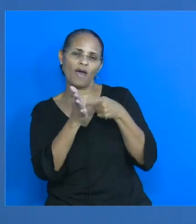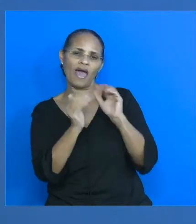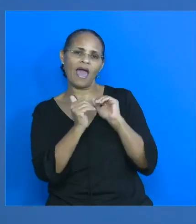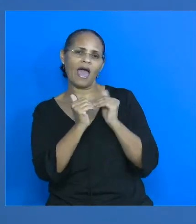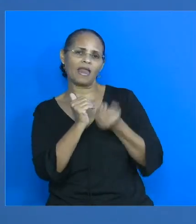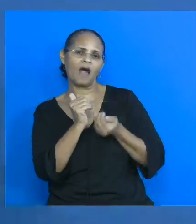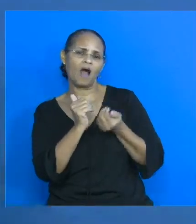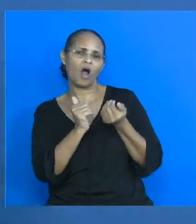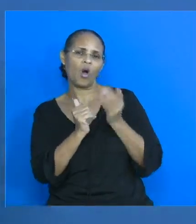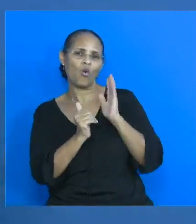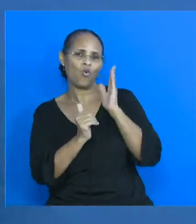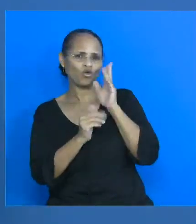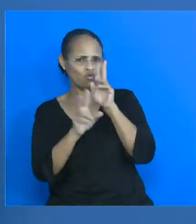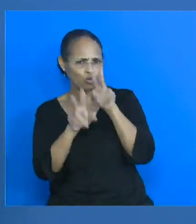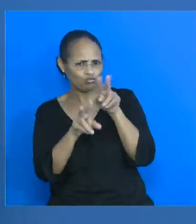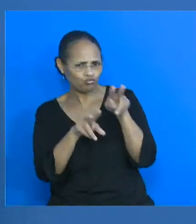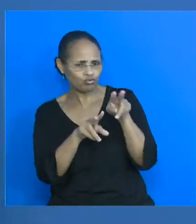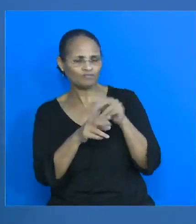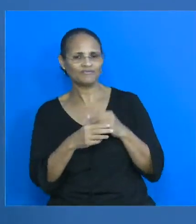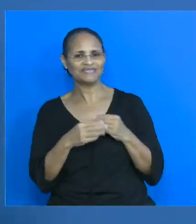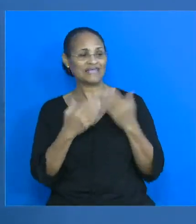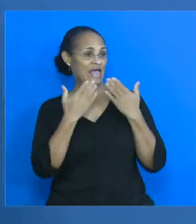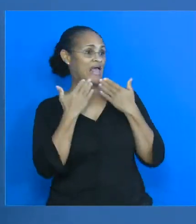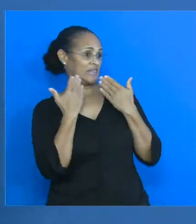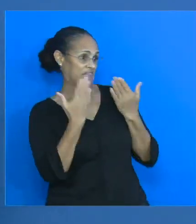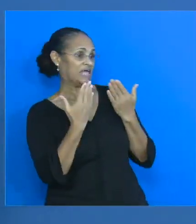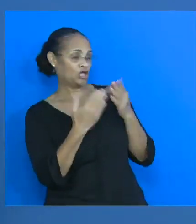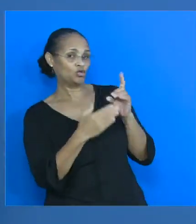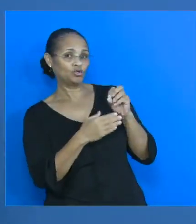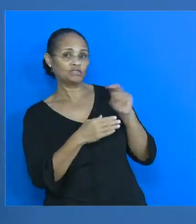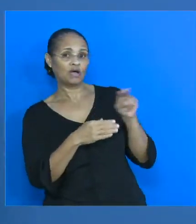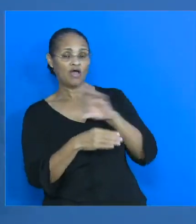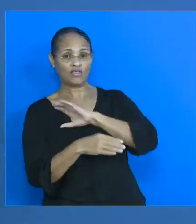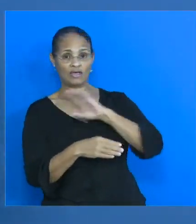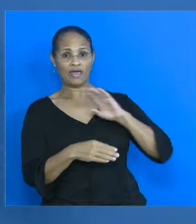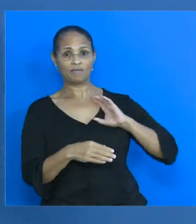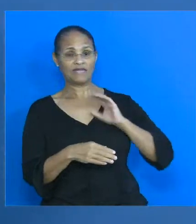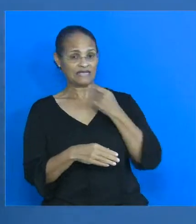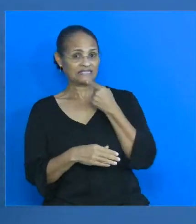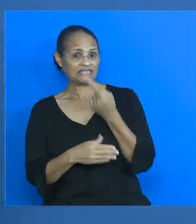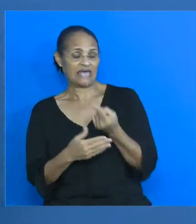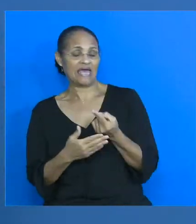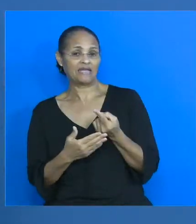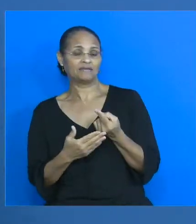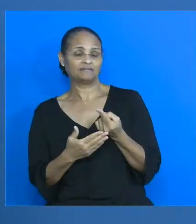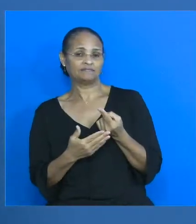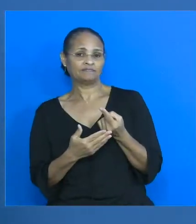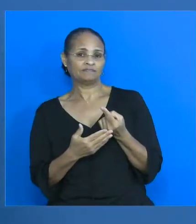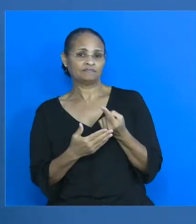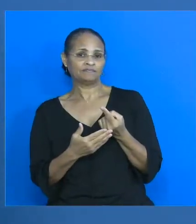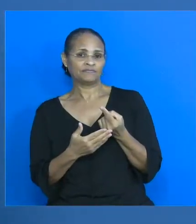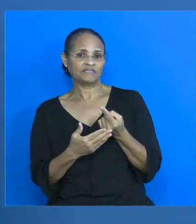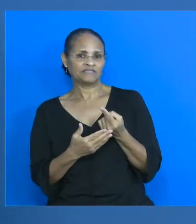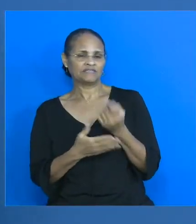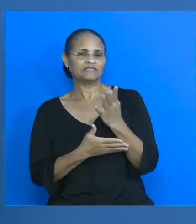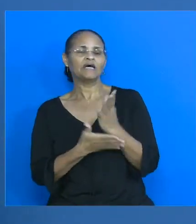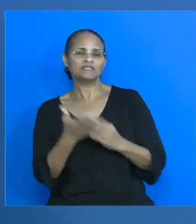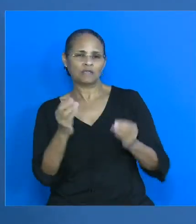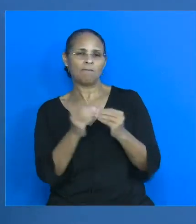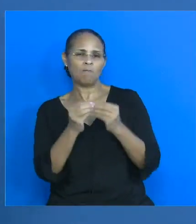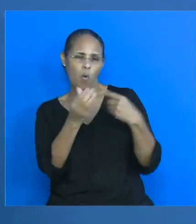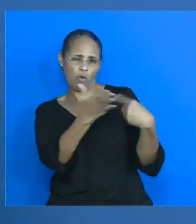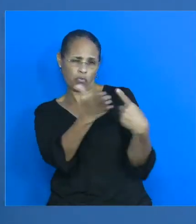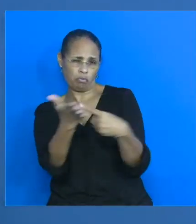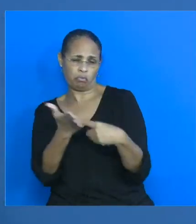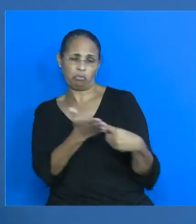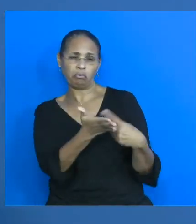be policed? Thank you, Don. The Cabinet, as the Premier indicated, had made some had further discussions today with respect